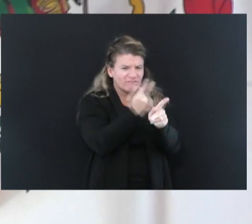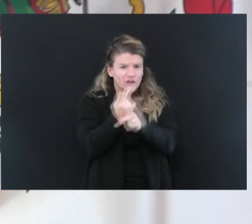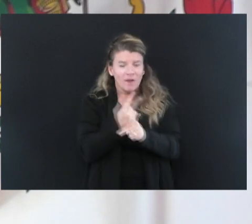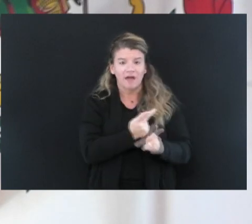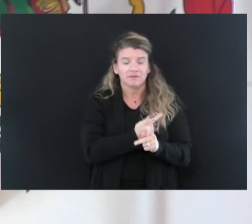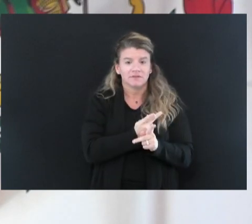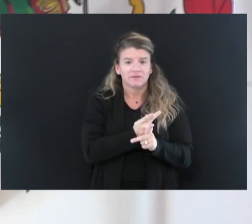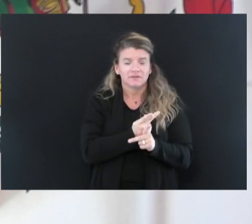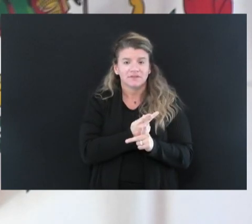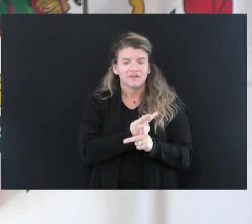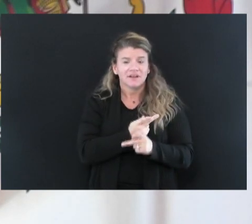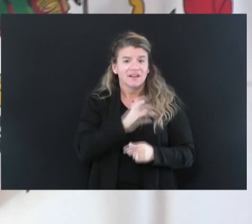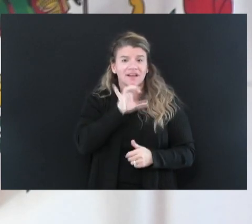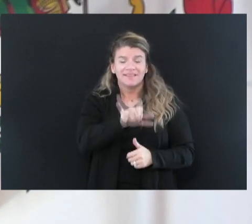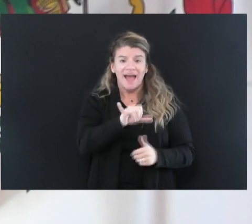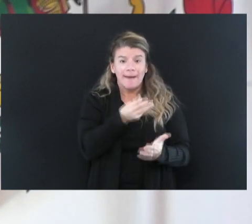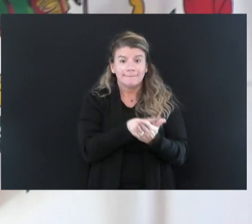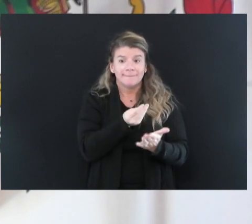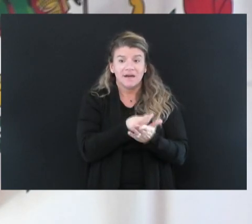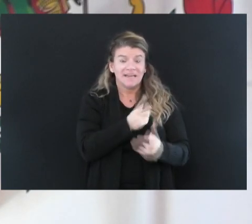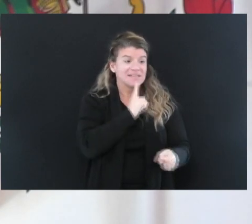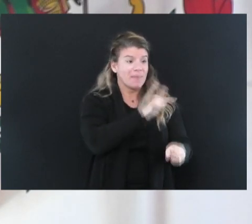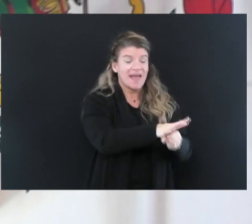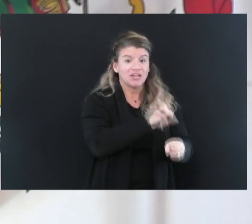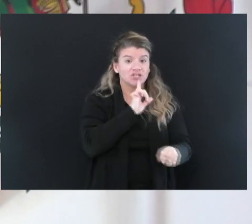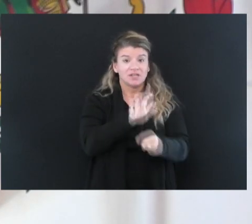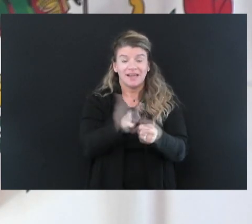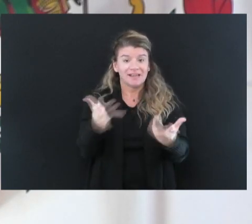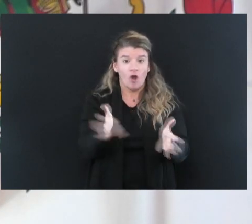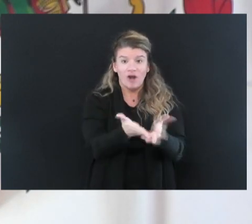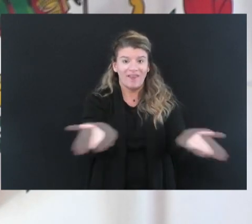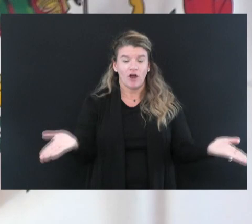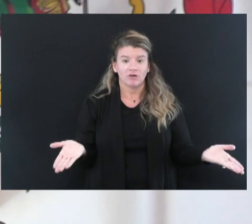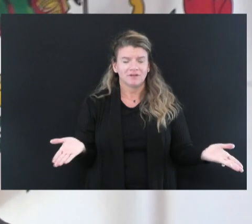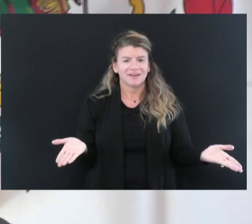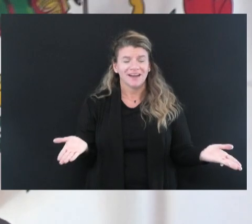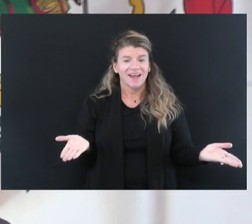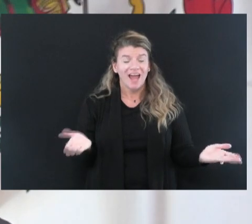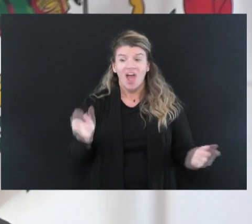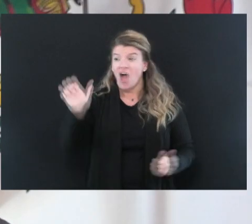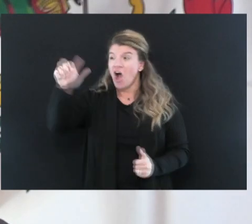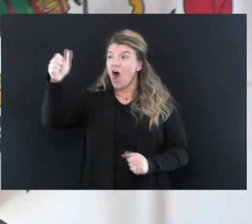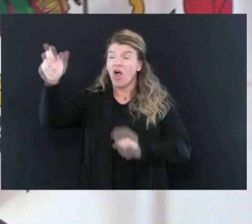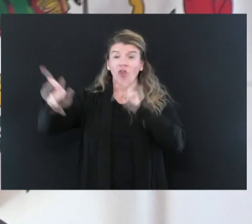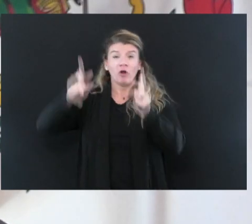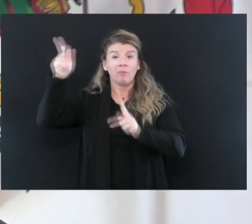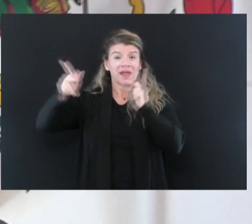pledged. Don't let anybody feed you this junk that there's absolutely this